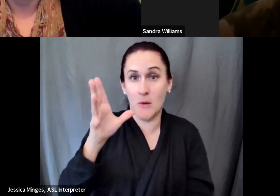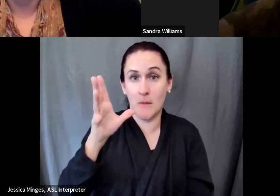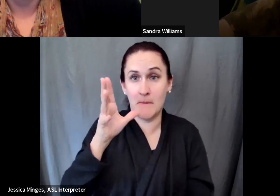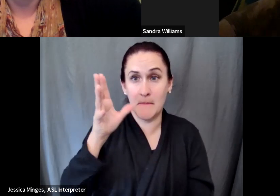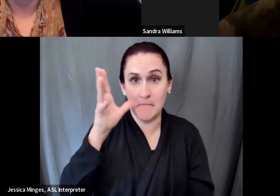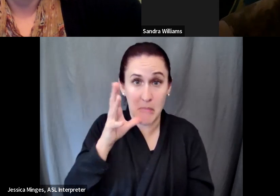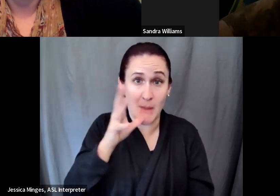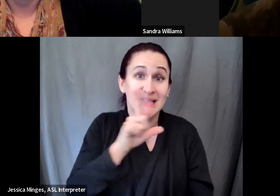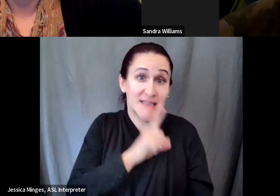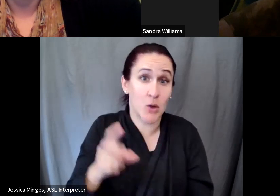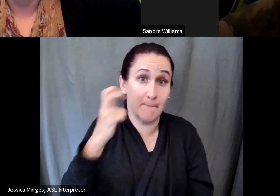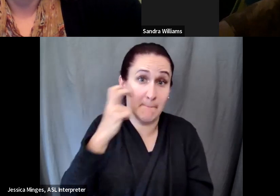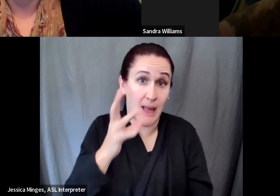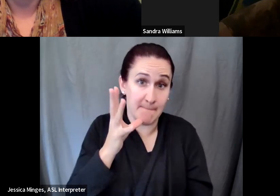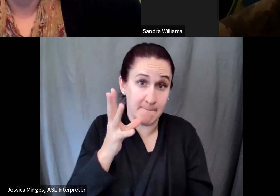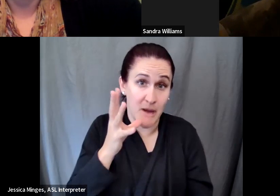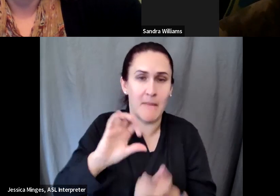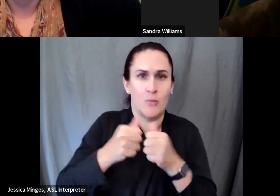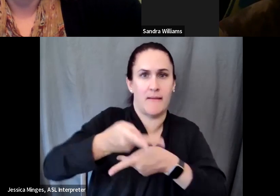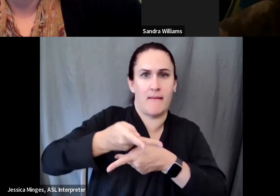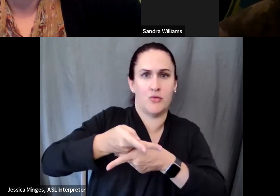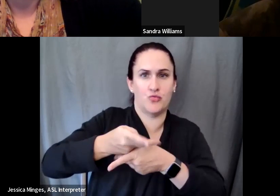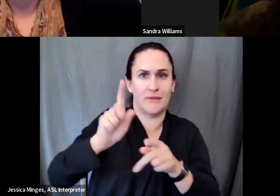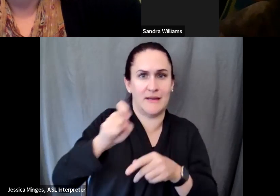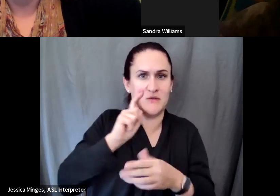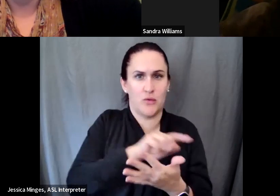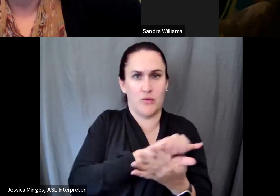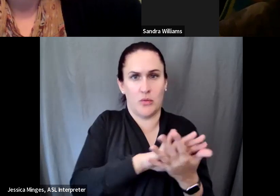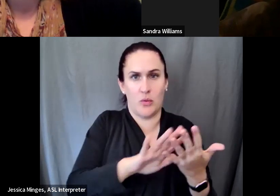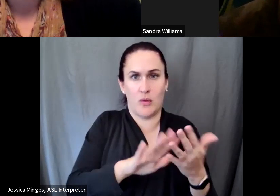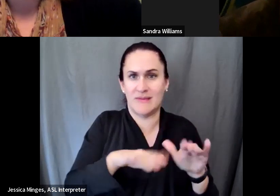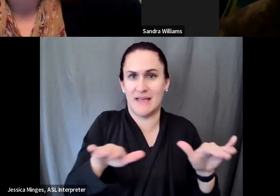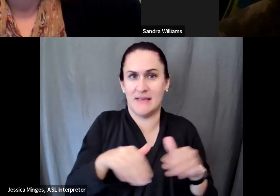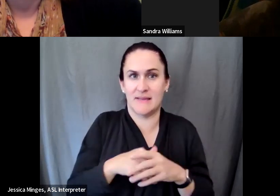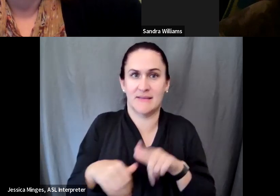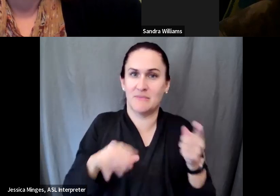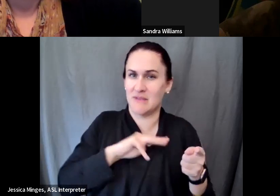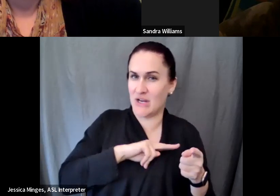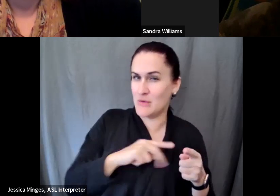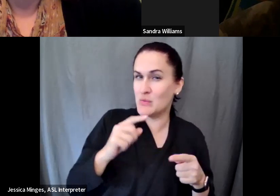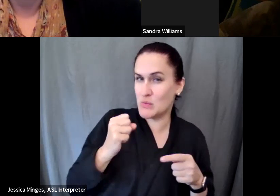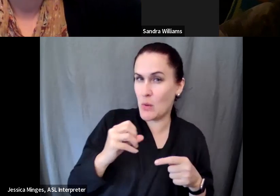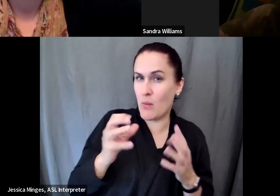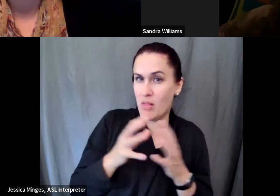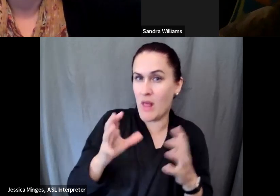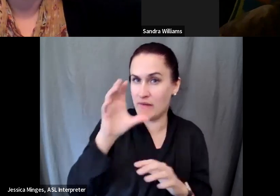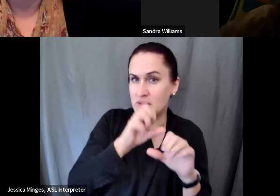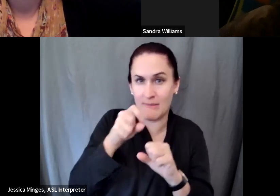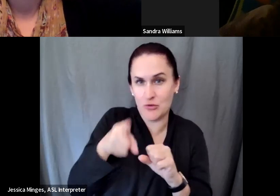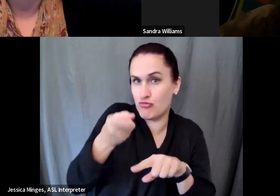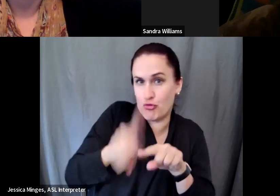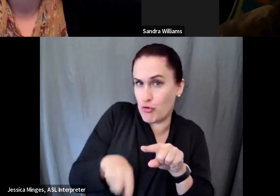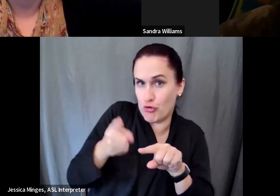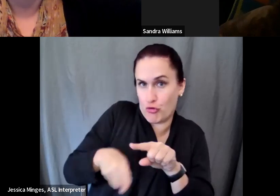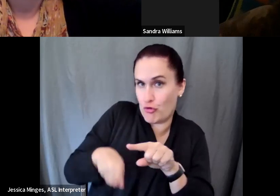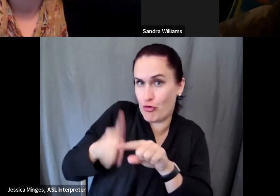mom, handle the needs of these kids? There were a lot of assumptions that you couldn't do something